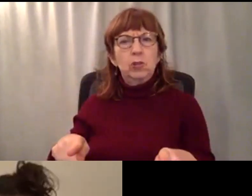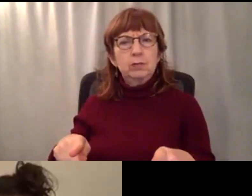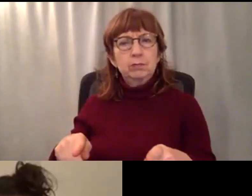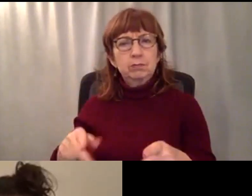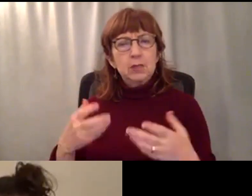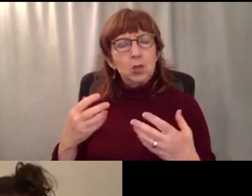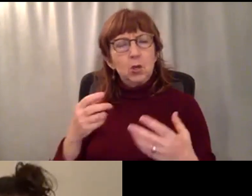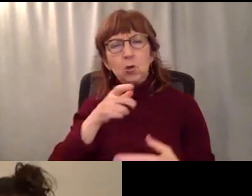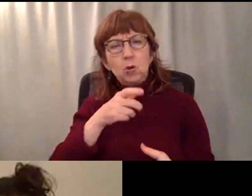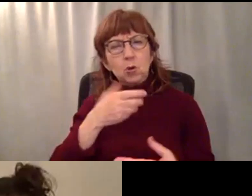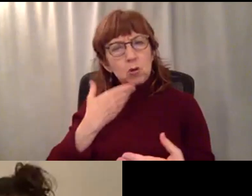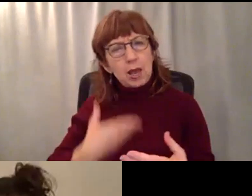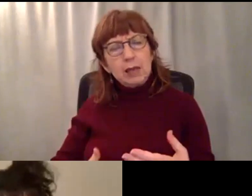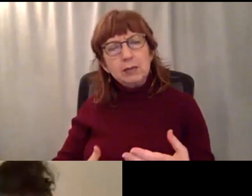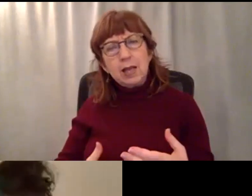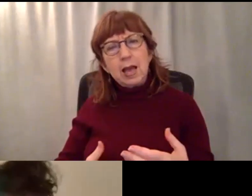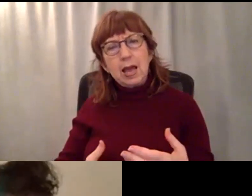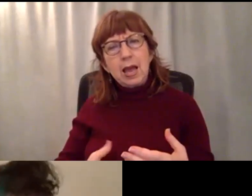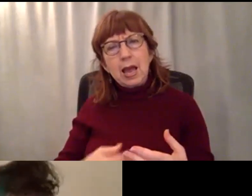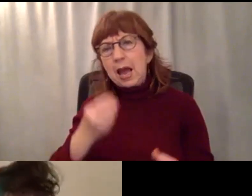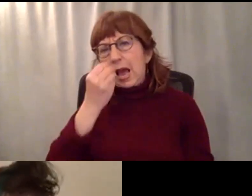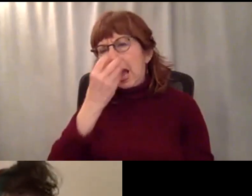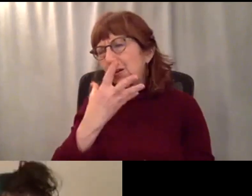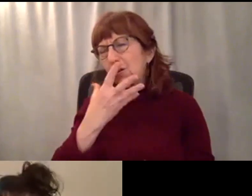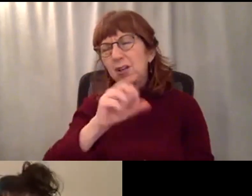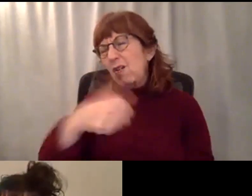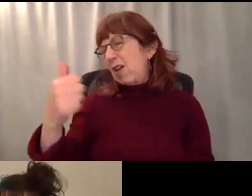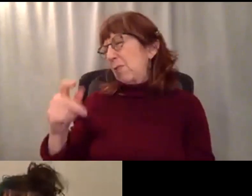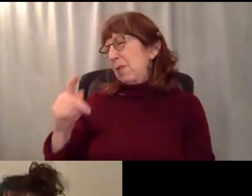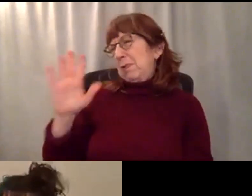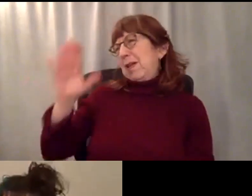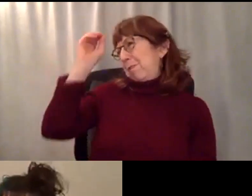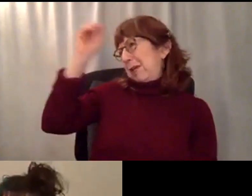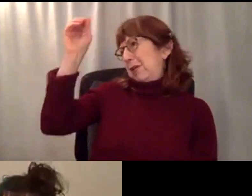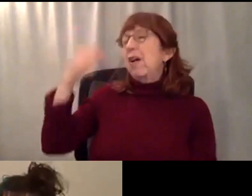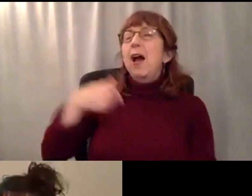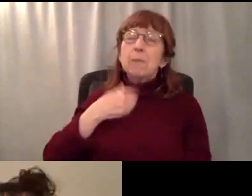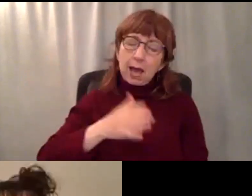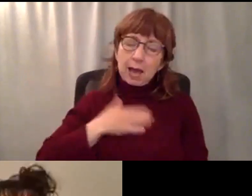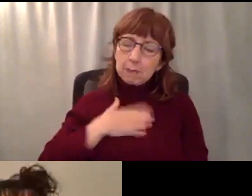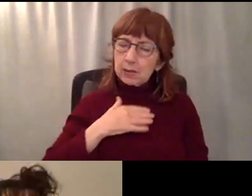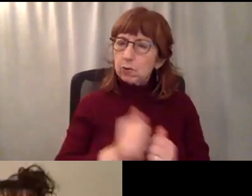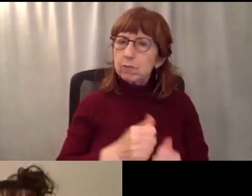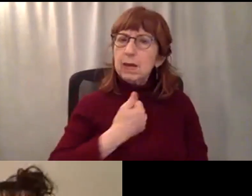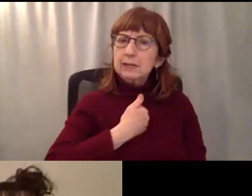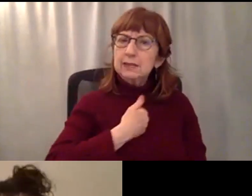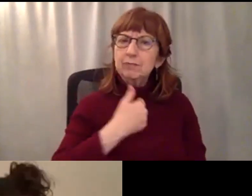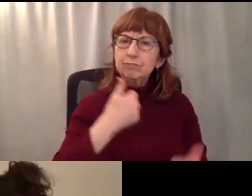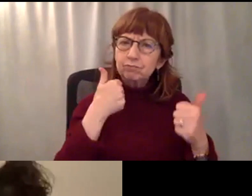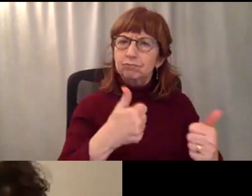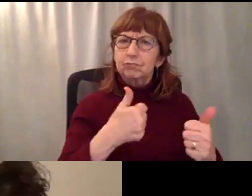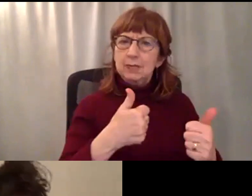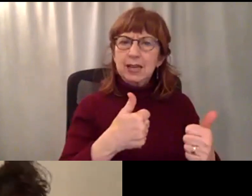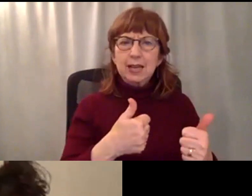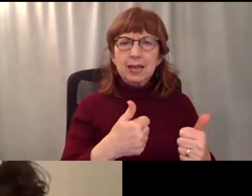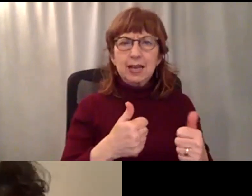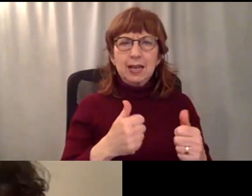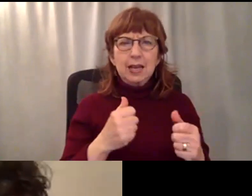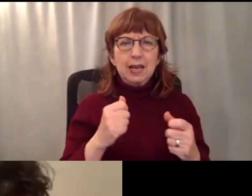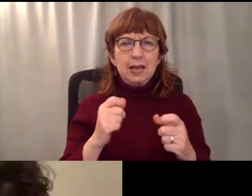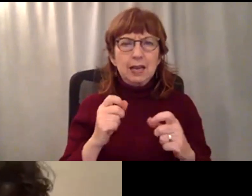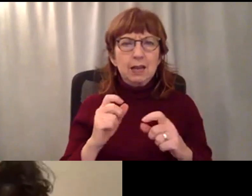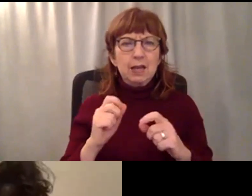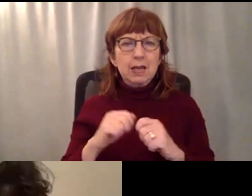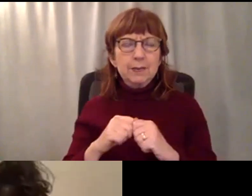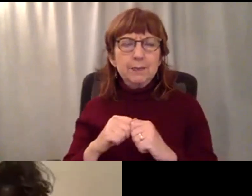who I don't care about other people's opinions. And that if I'm happy about myself, I love it. But, you know, I do take criticism. It's